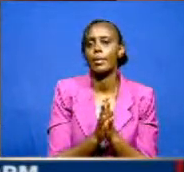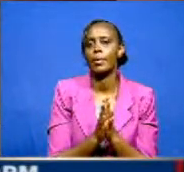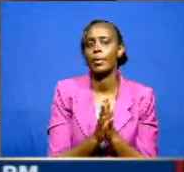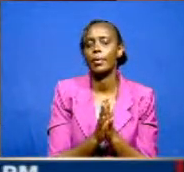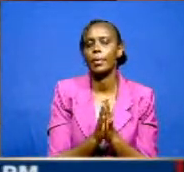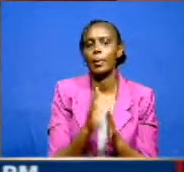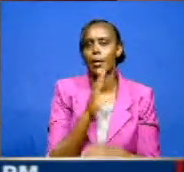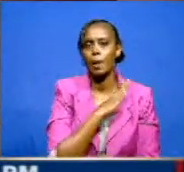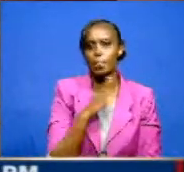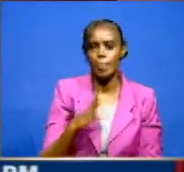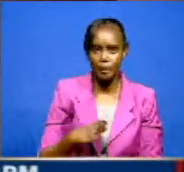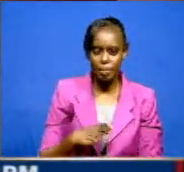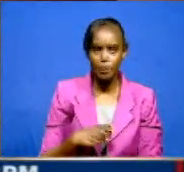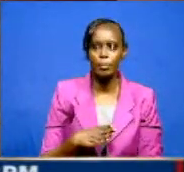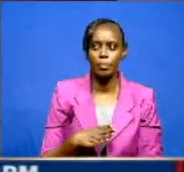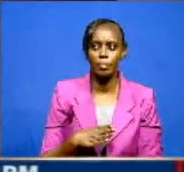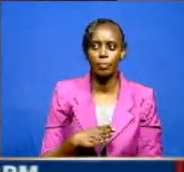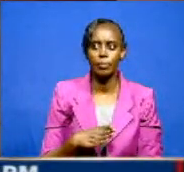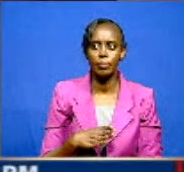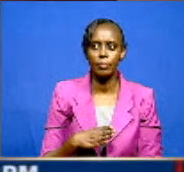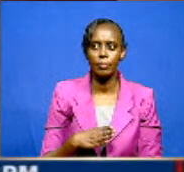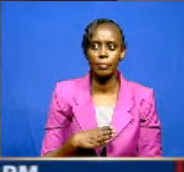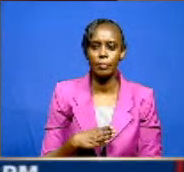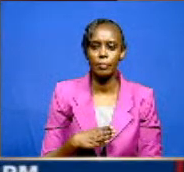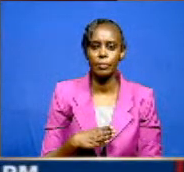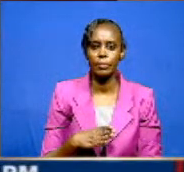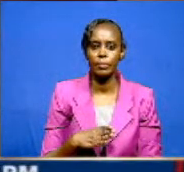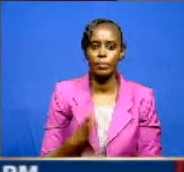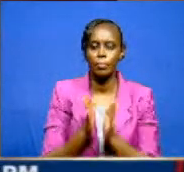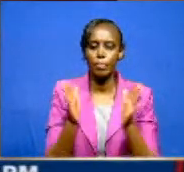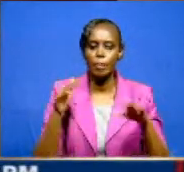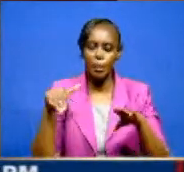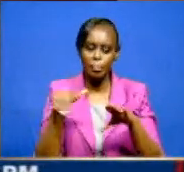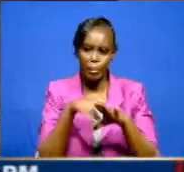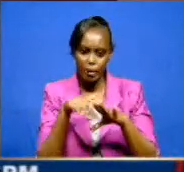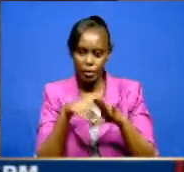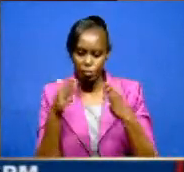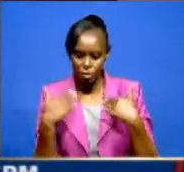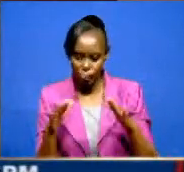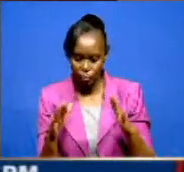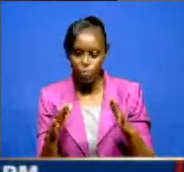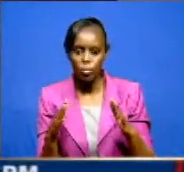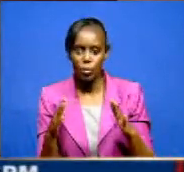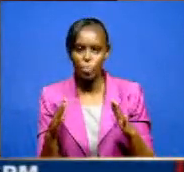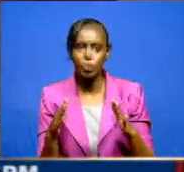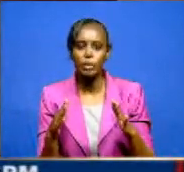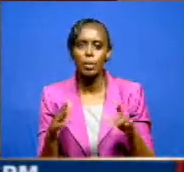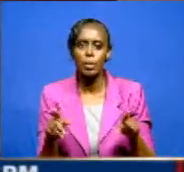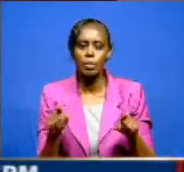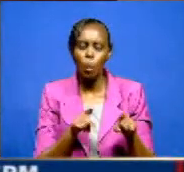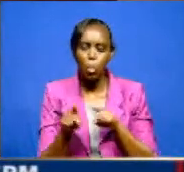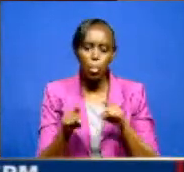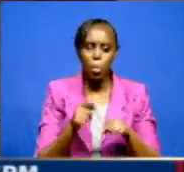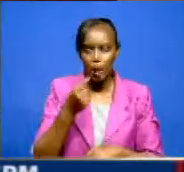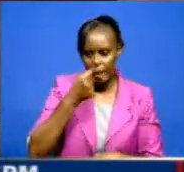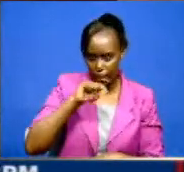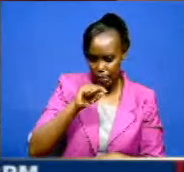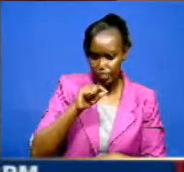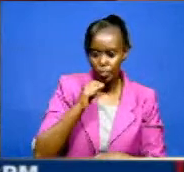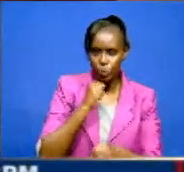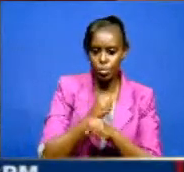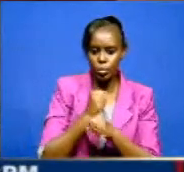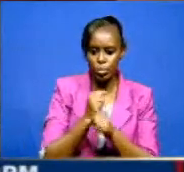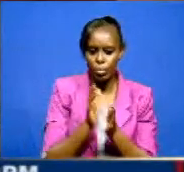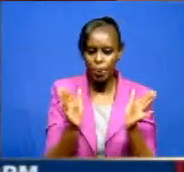the committee did undertake public participation. And we went to Kitui to do